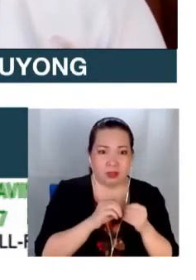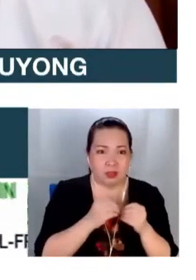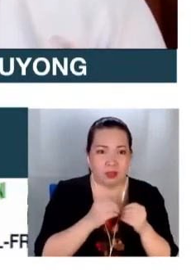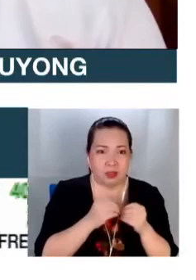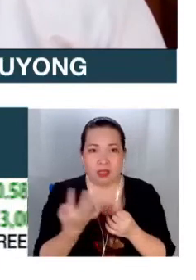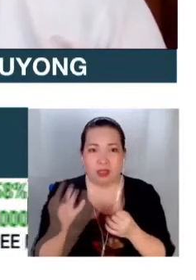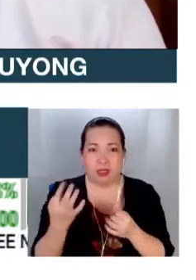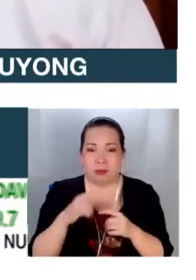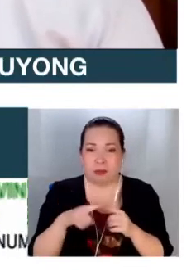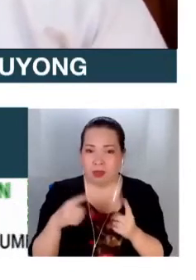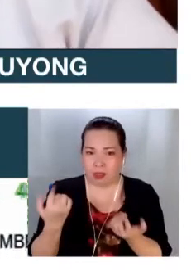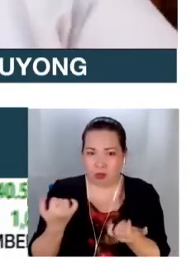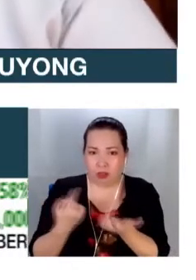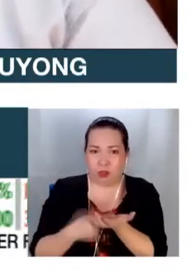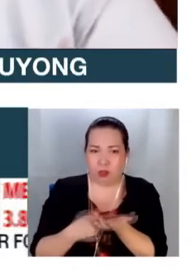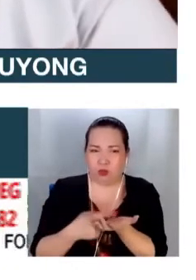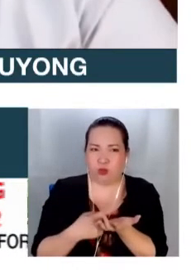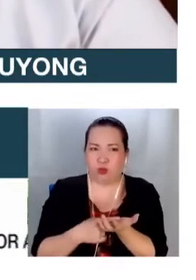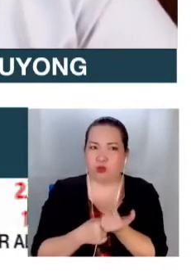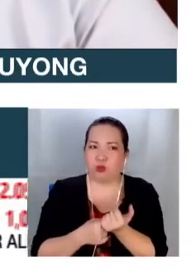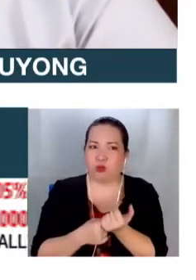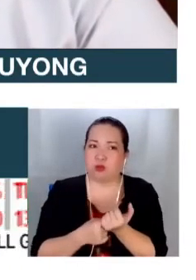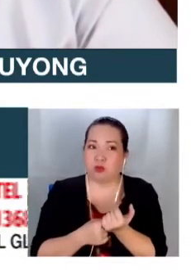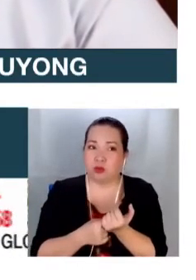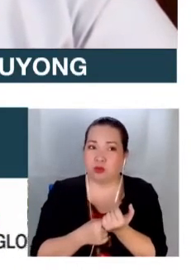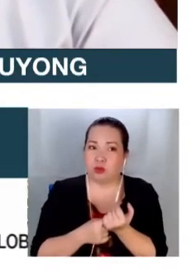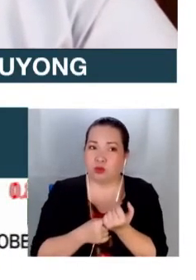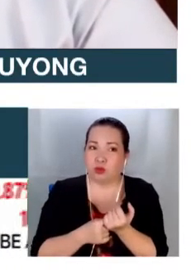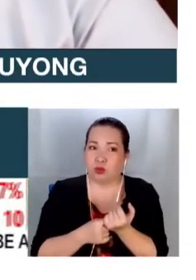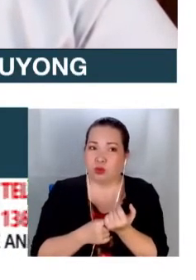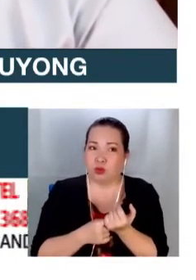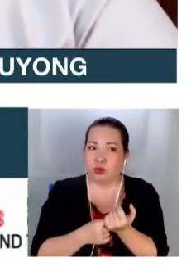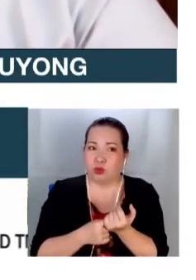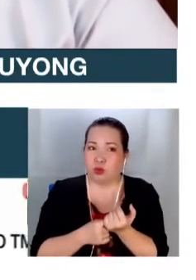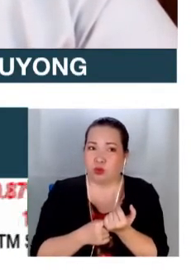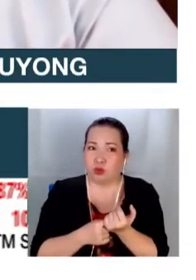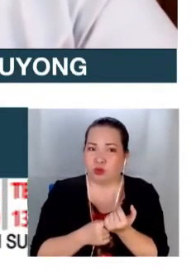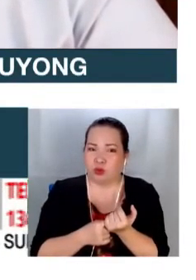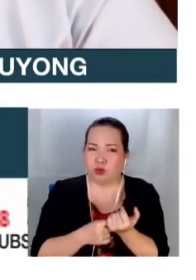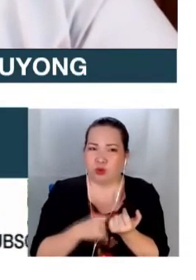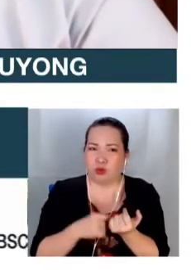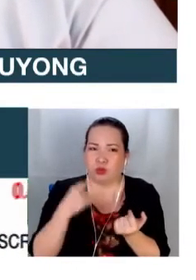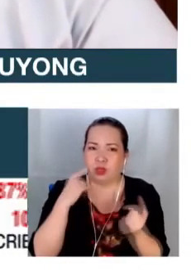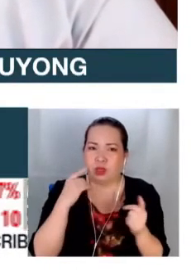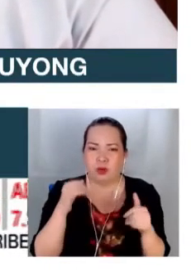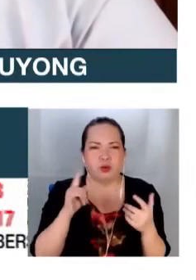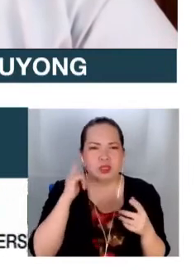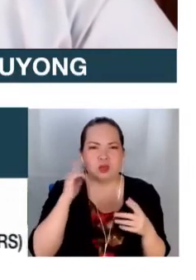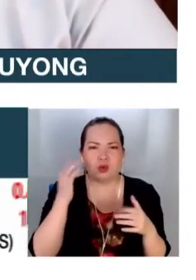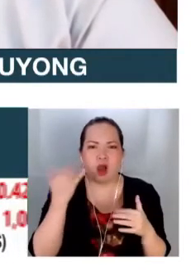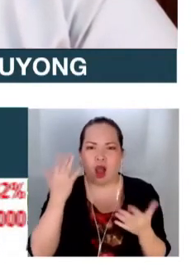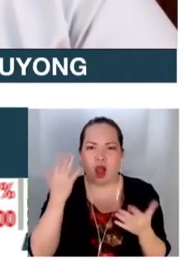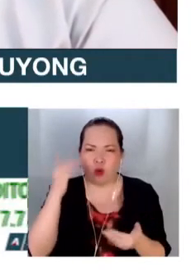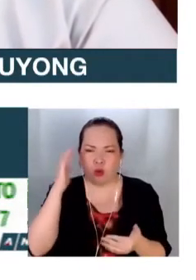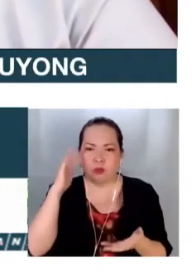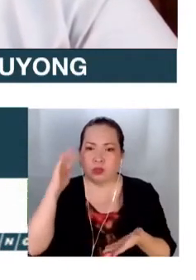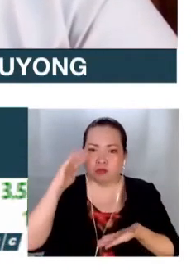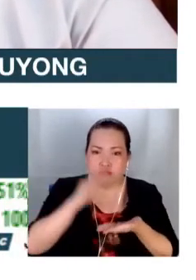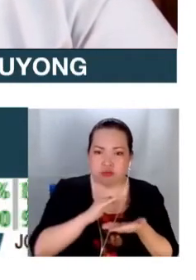we've been discussing, that it has been eradicated. But what do you think? What led to the decline in the